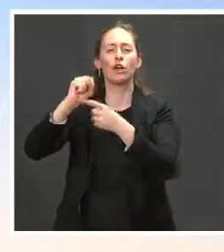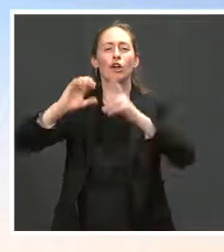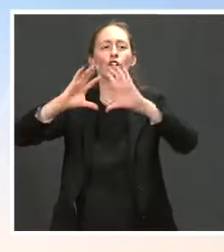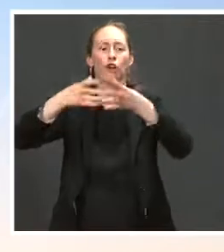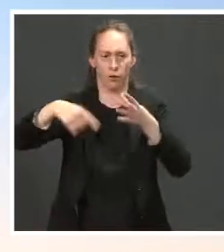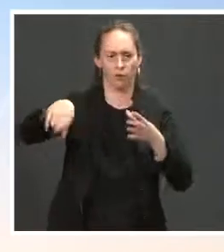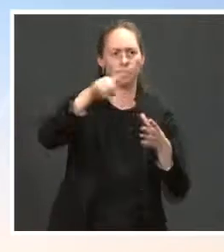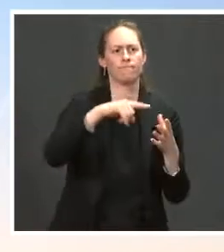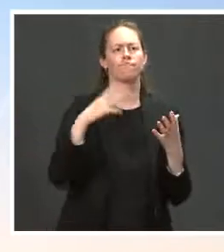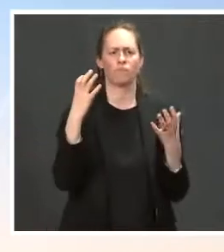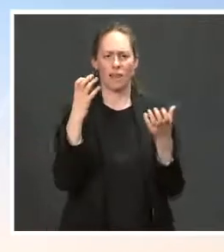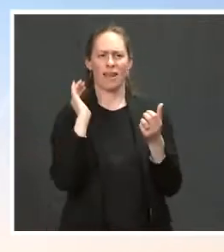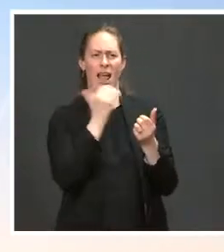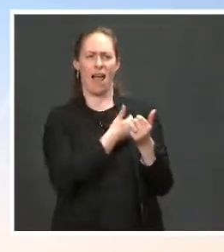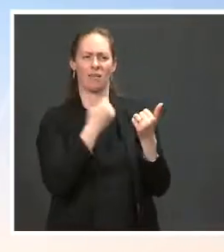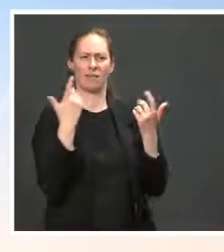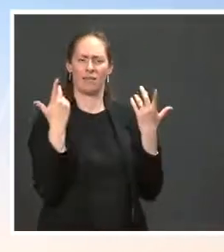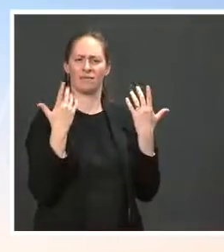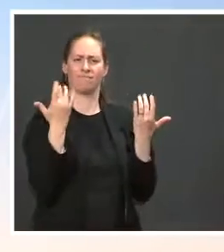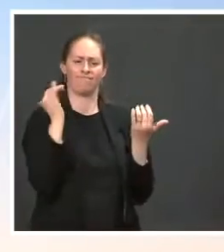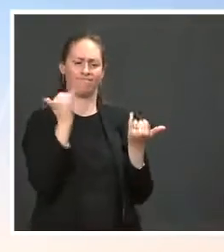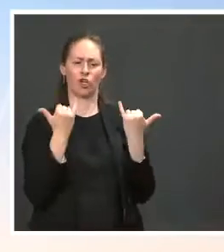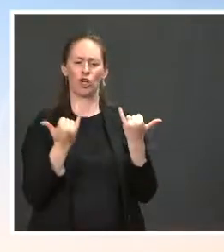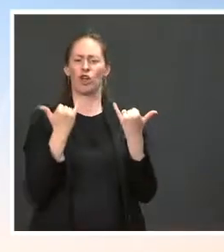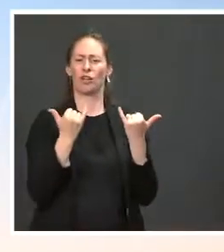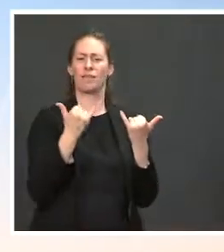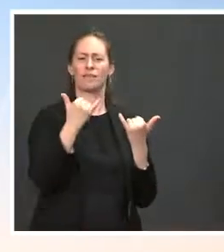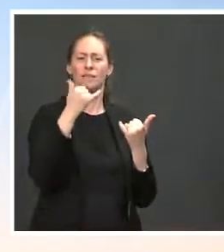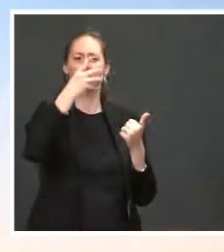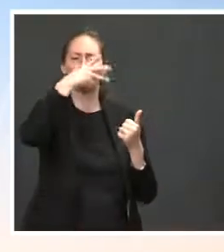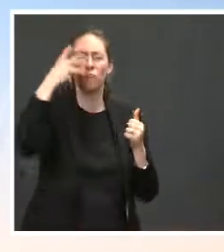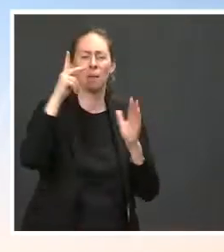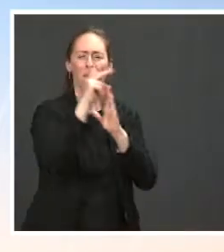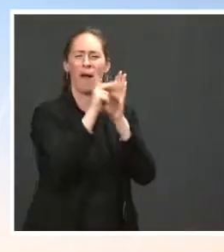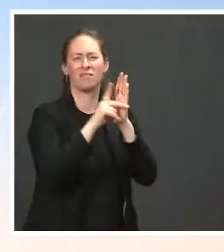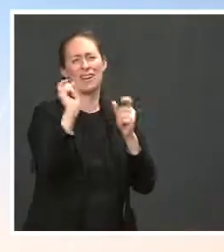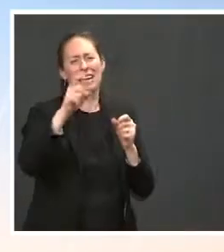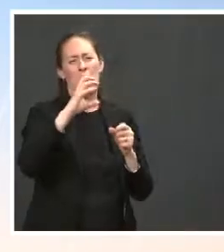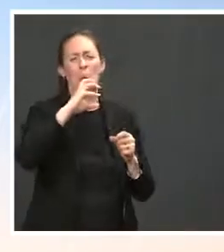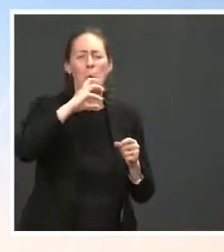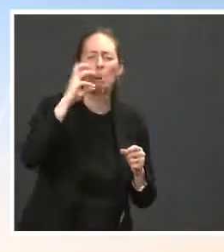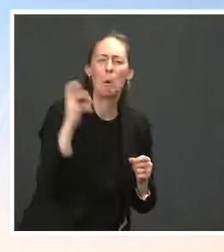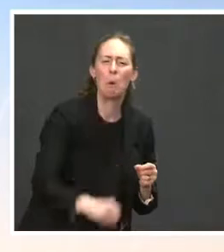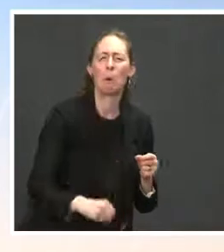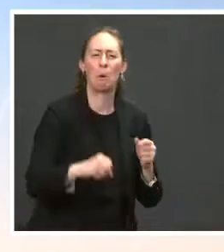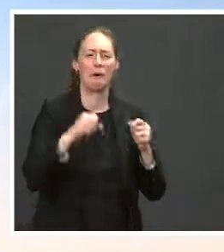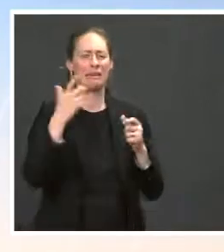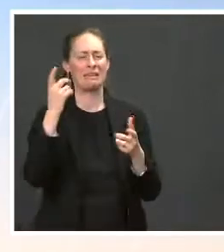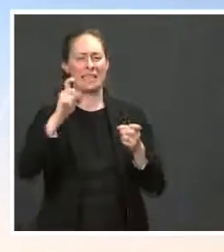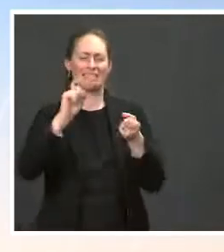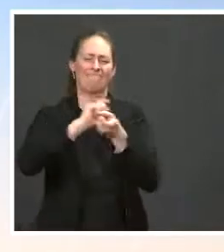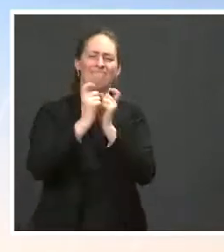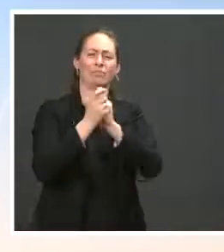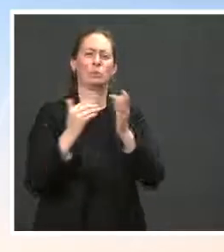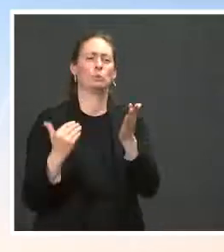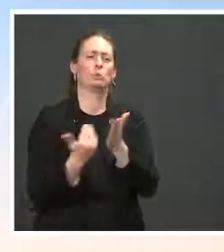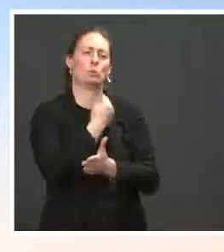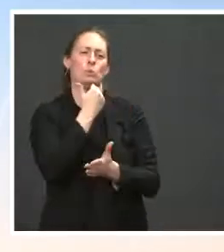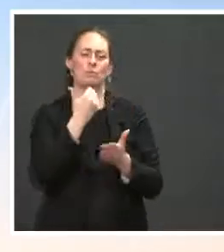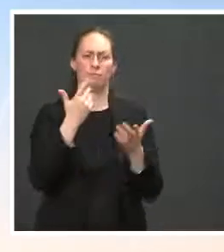putting in measures in place to address that is something that should warrant bipartisan support. So his view is that right